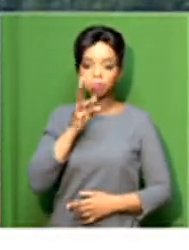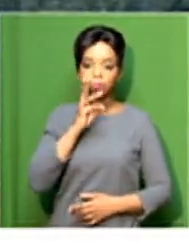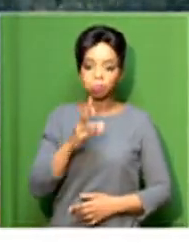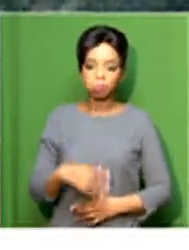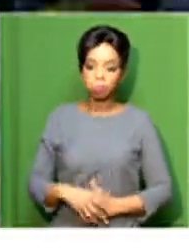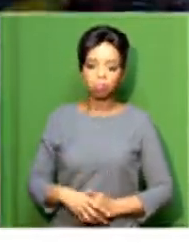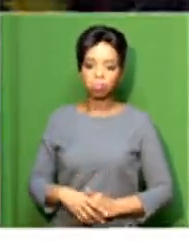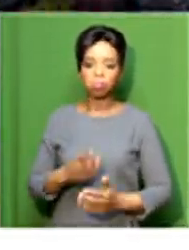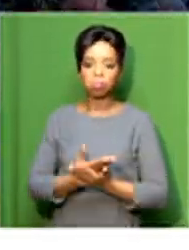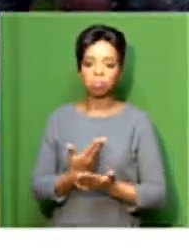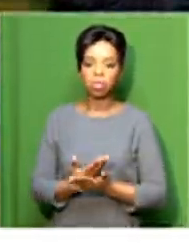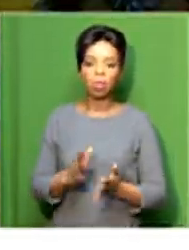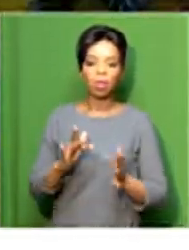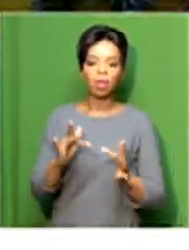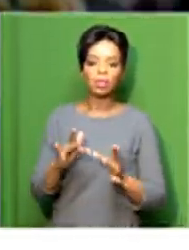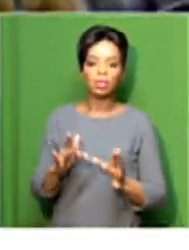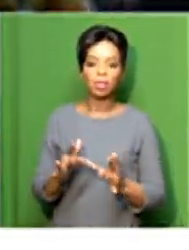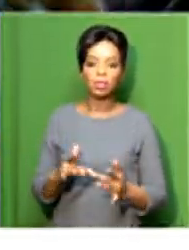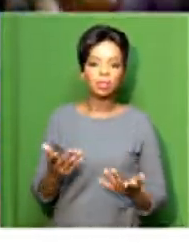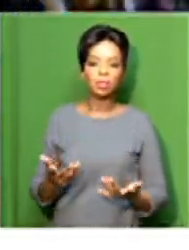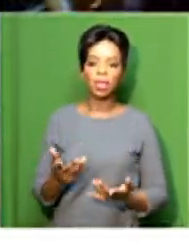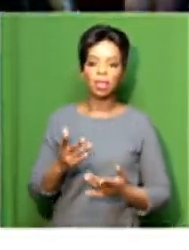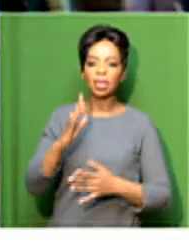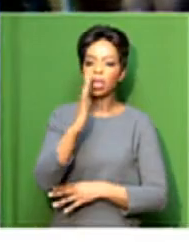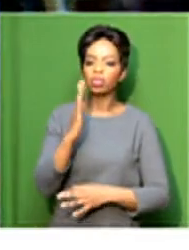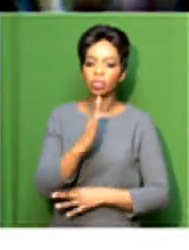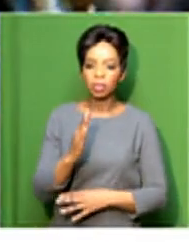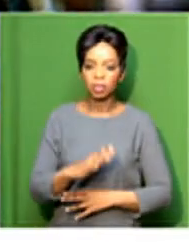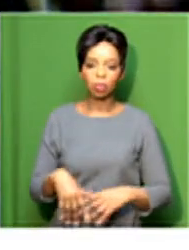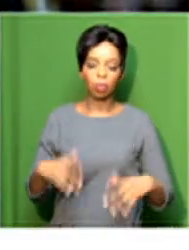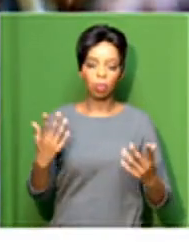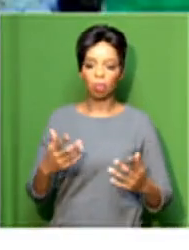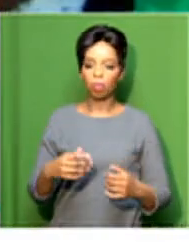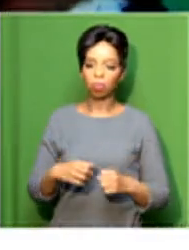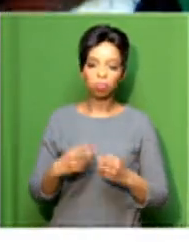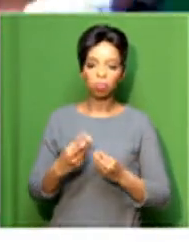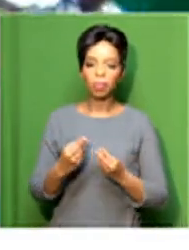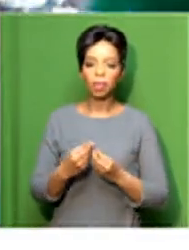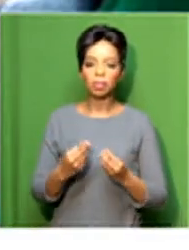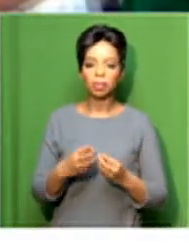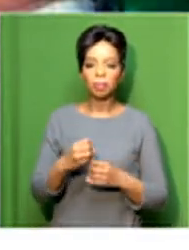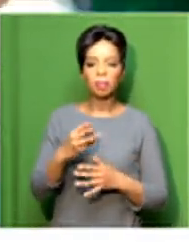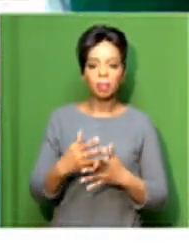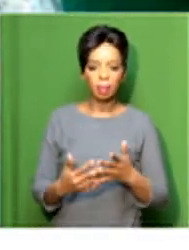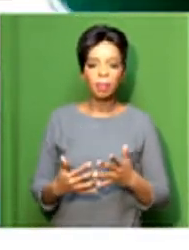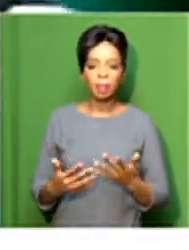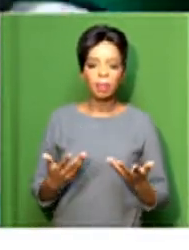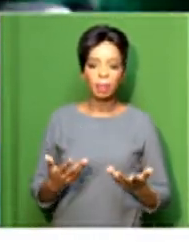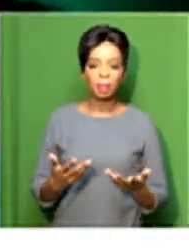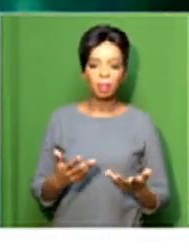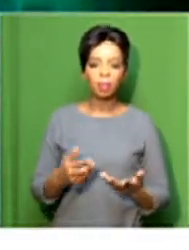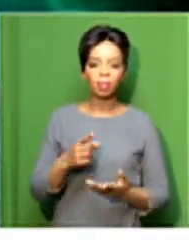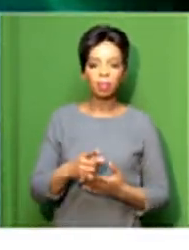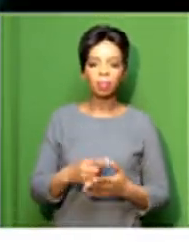in your apartment. You can connect to a tree in the park down the road from you, or a praying mantis that walks it through your door